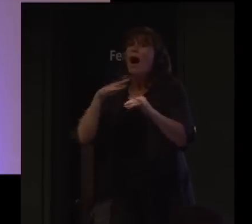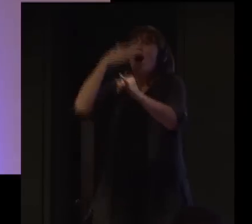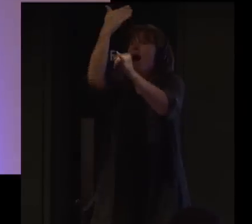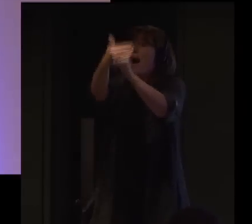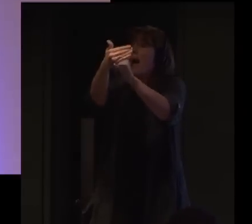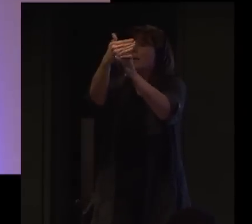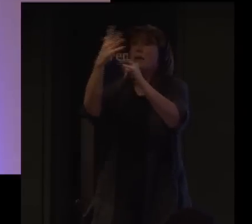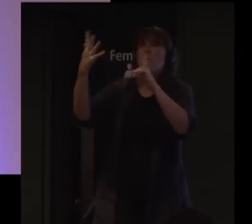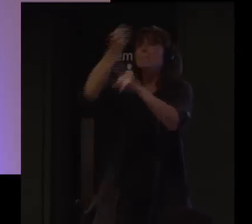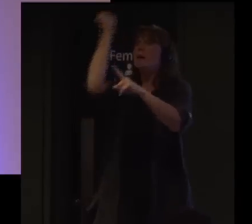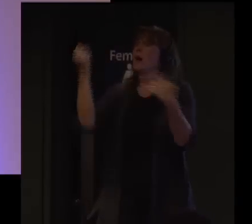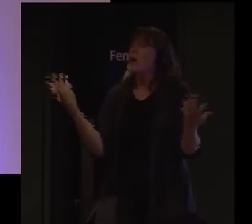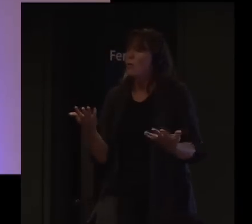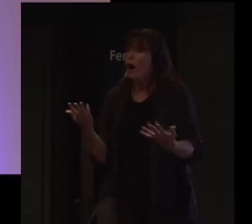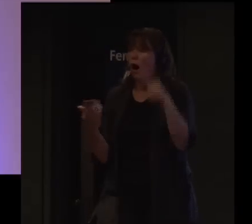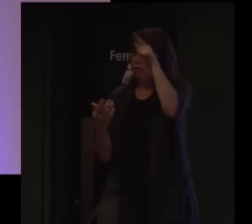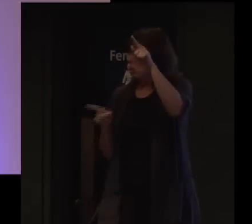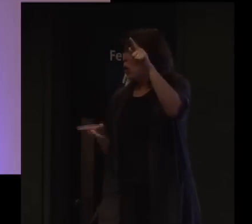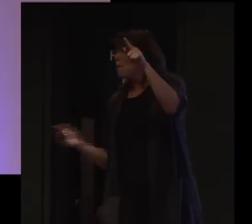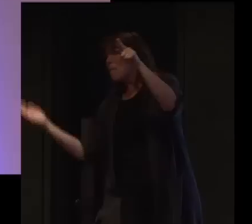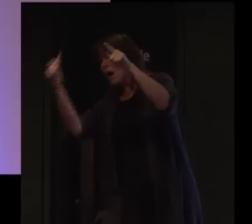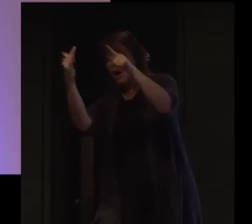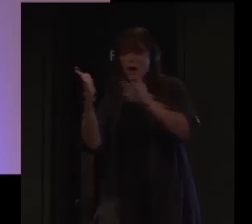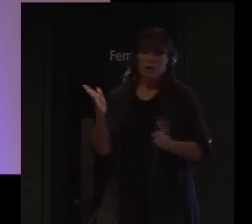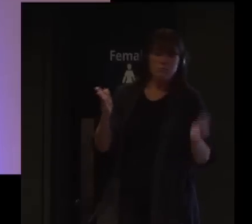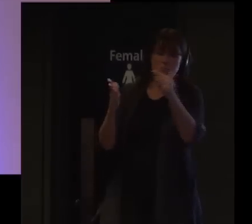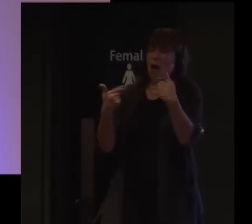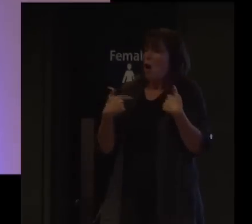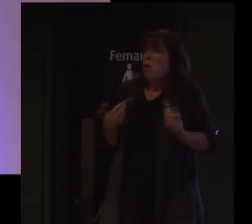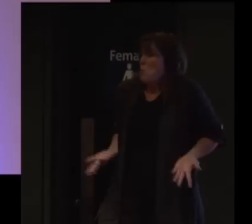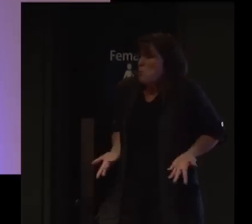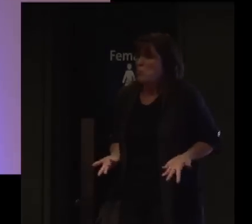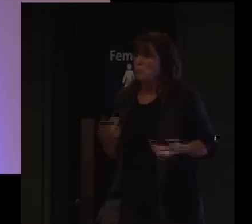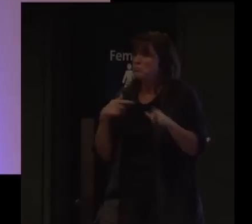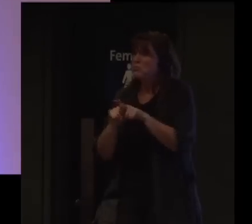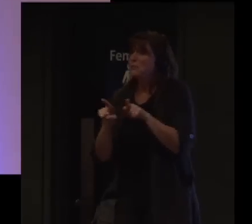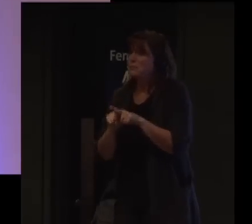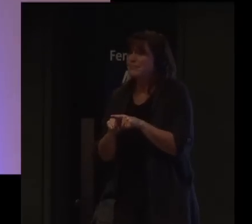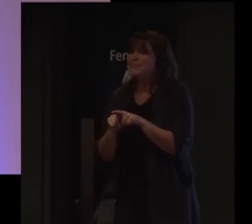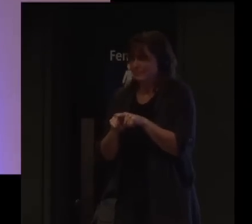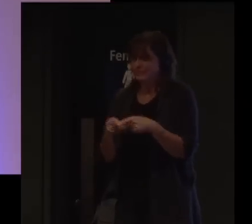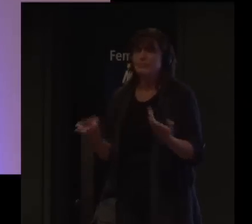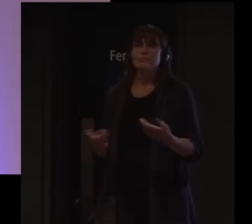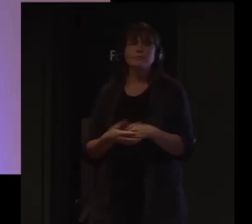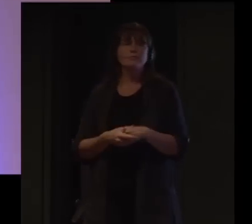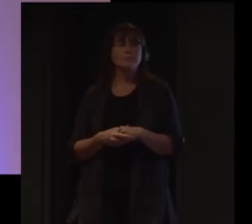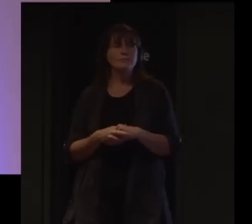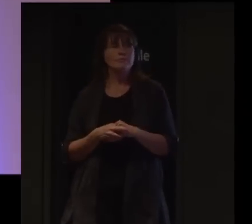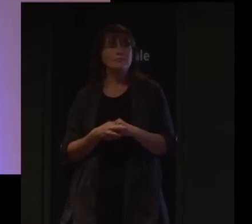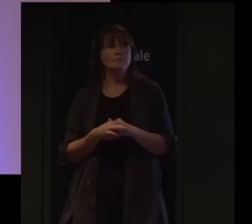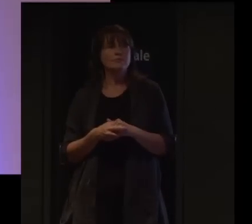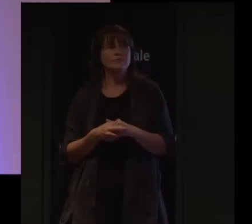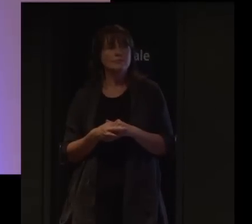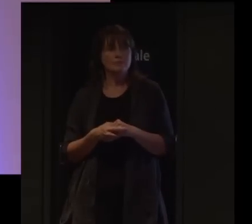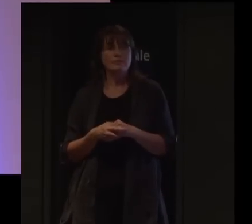not the way to go, of course. The better it is, the best, so to say. But it's really